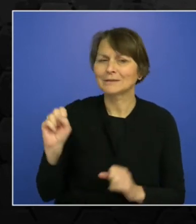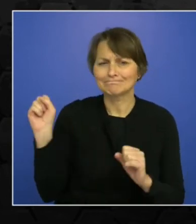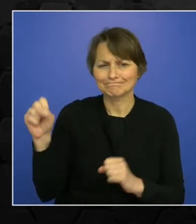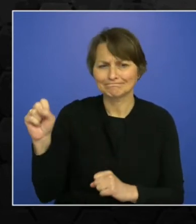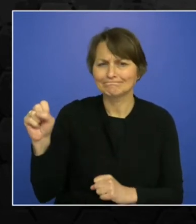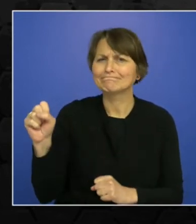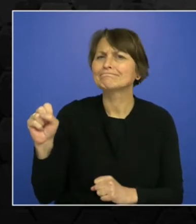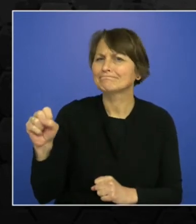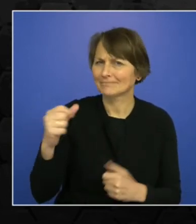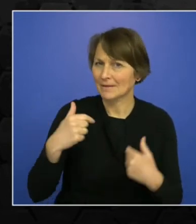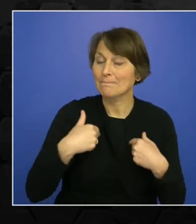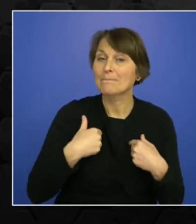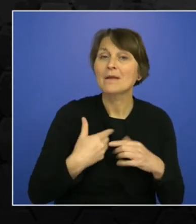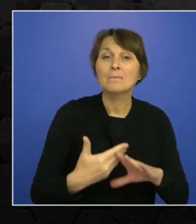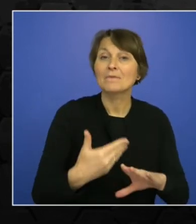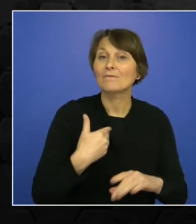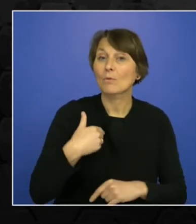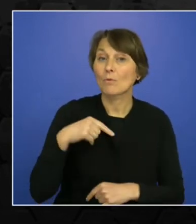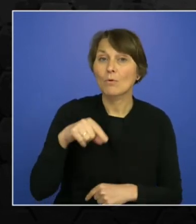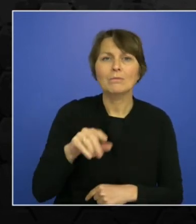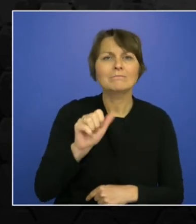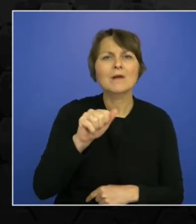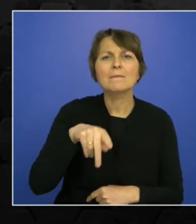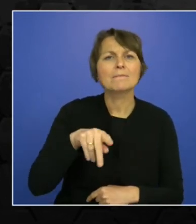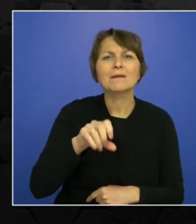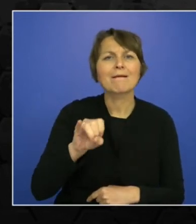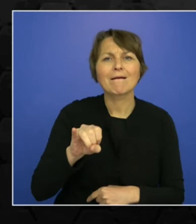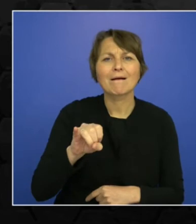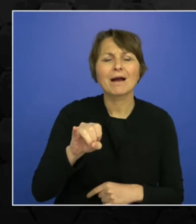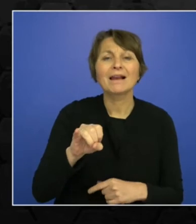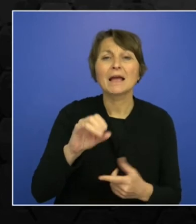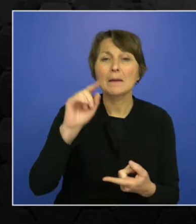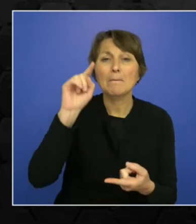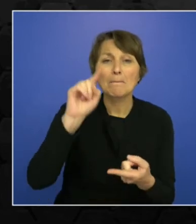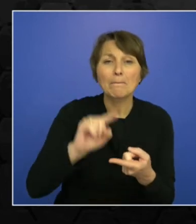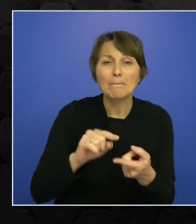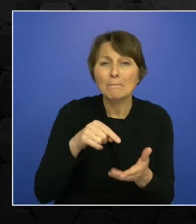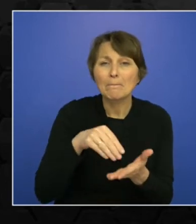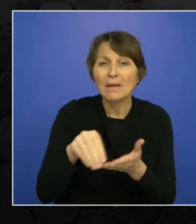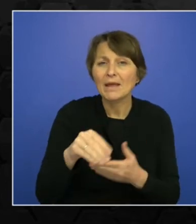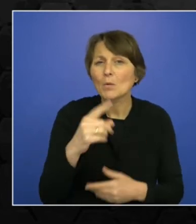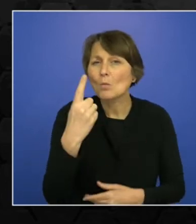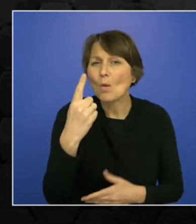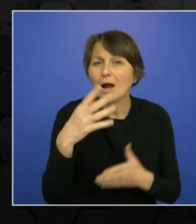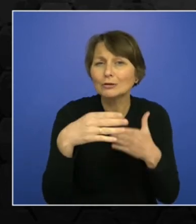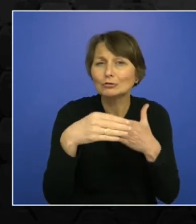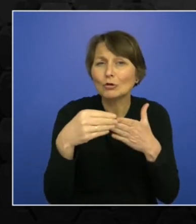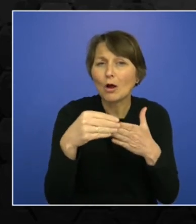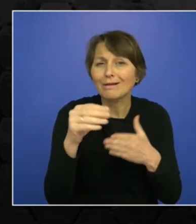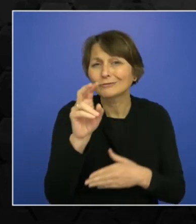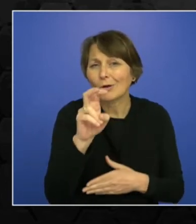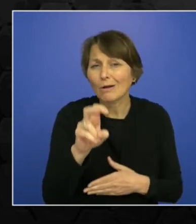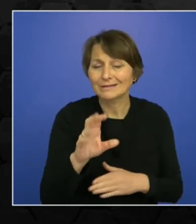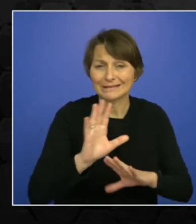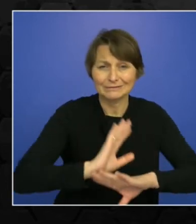credits for using the APIs. I guess less than $1, and all the trials that I've been doing. So definitely.